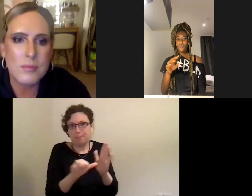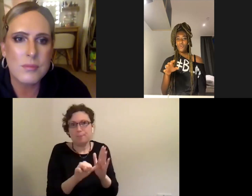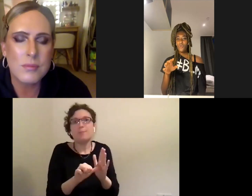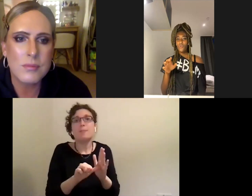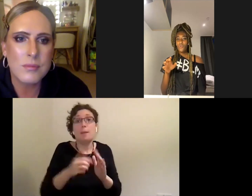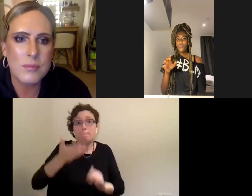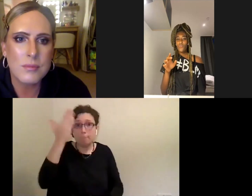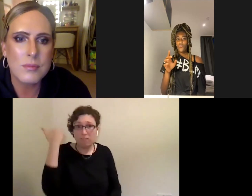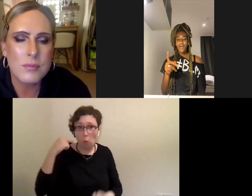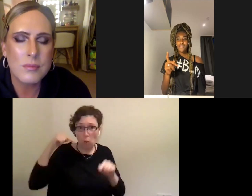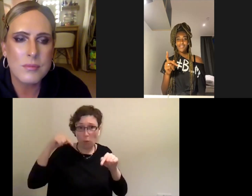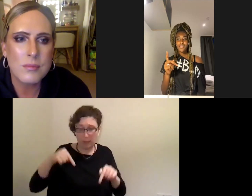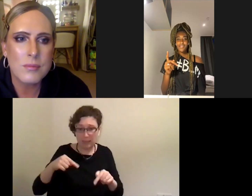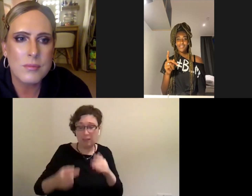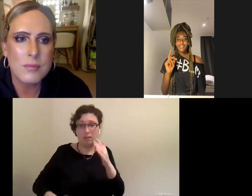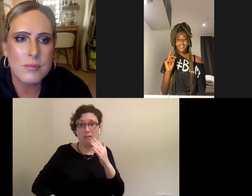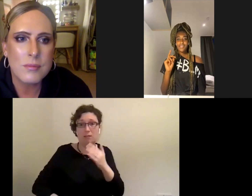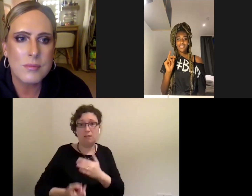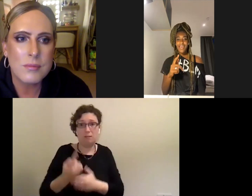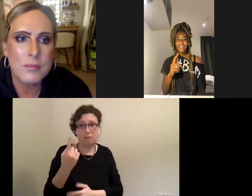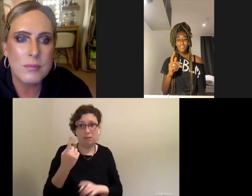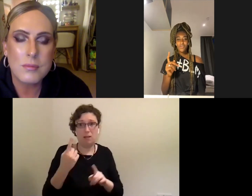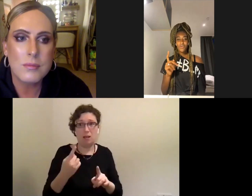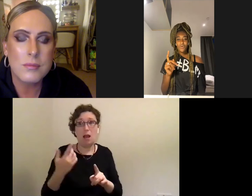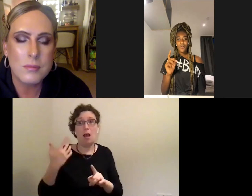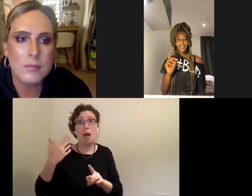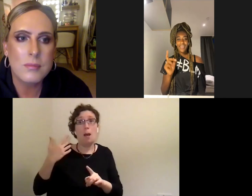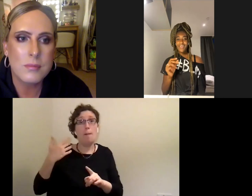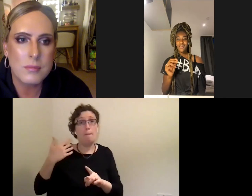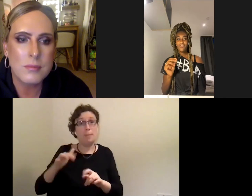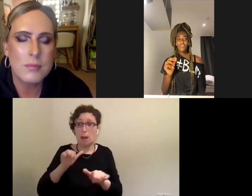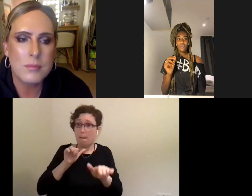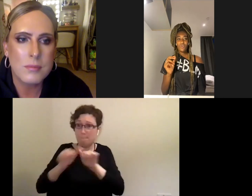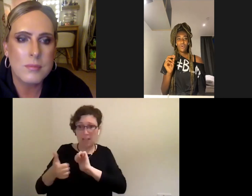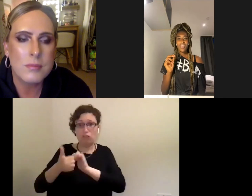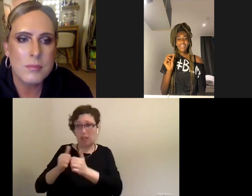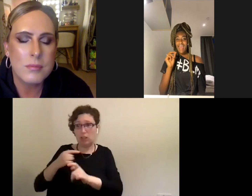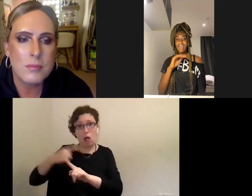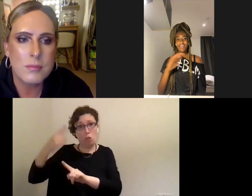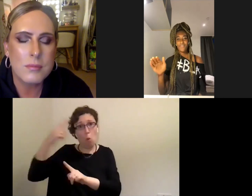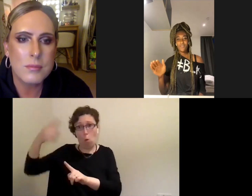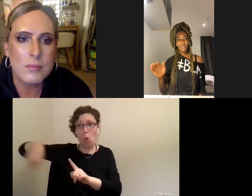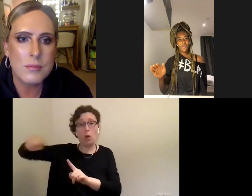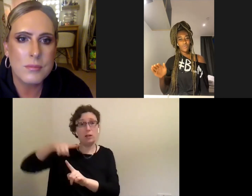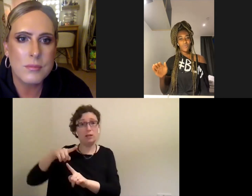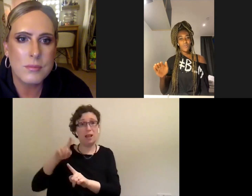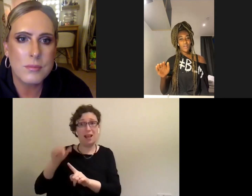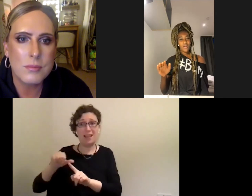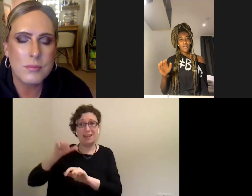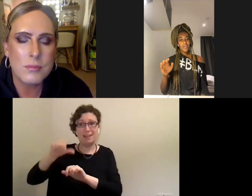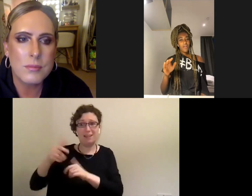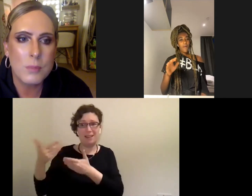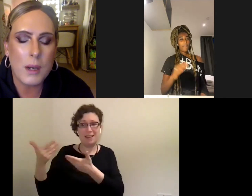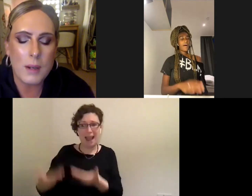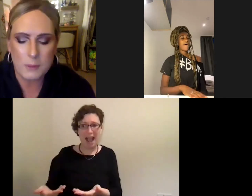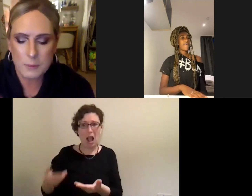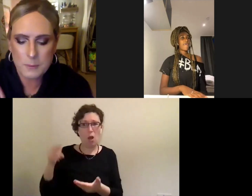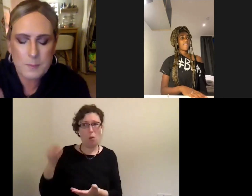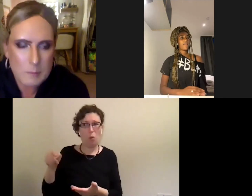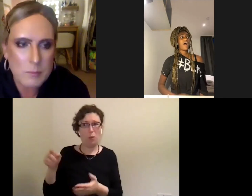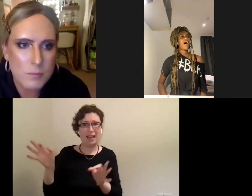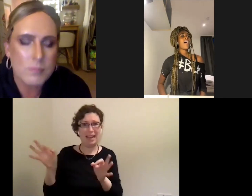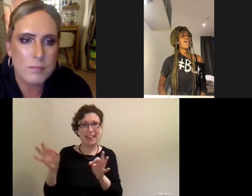have not once said or engaged in anything at all. Wow.